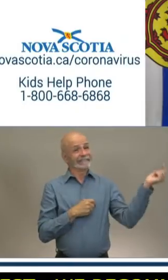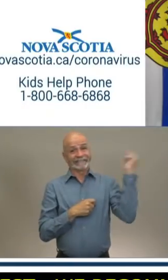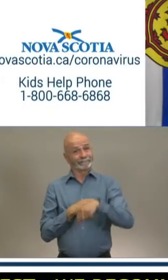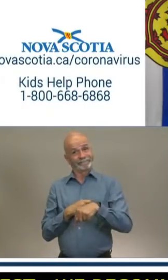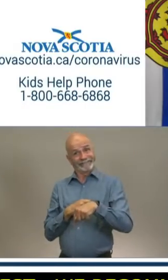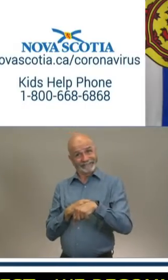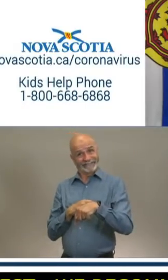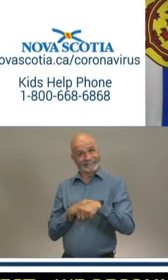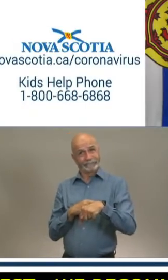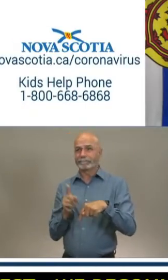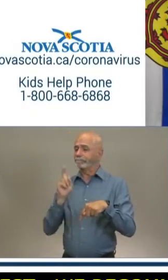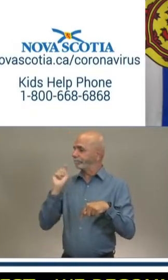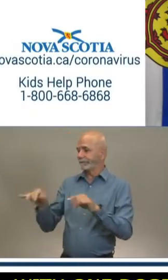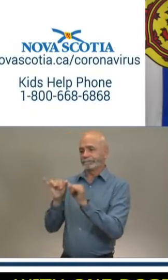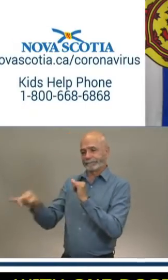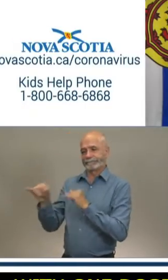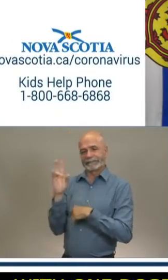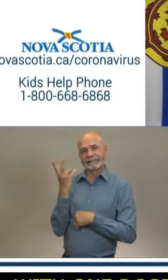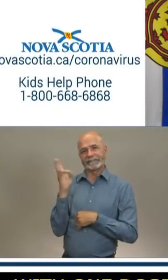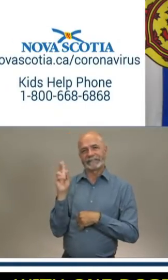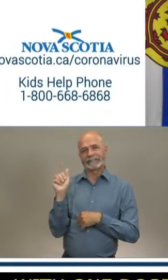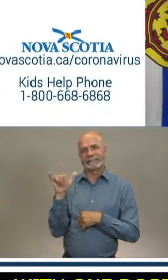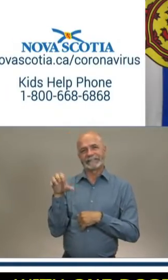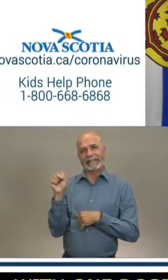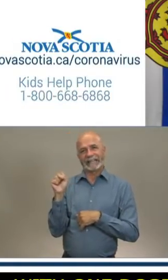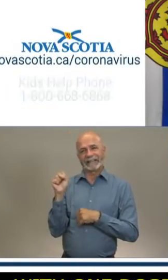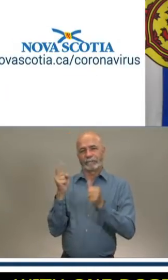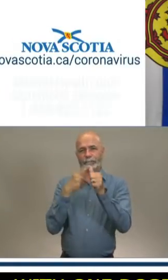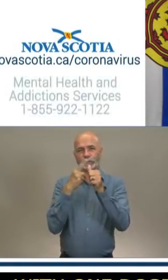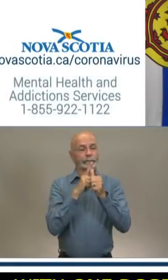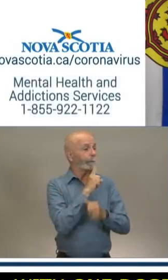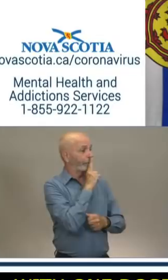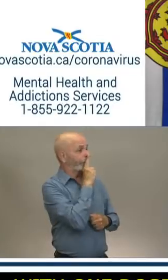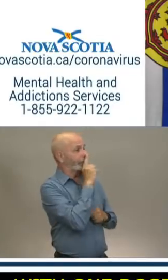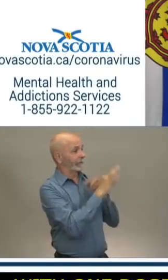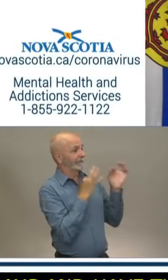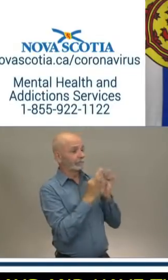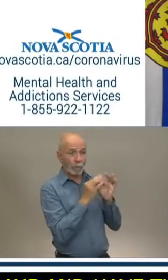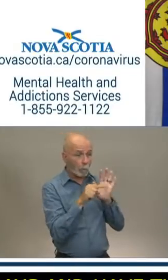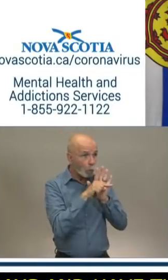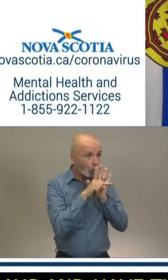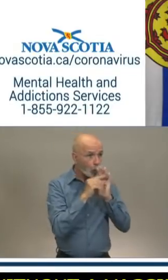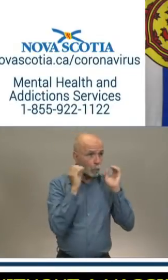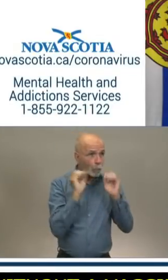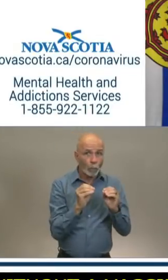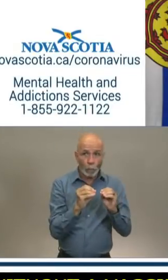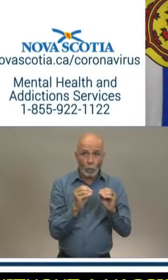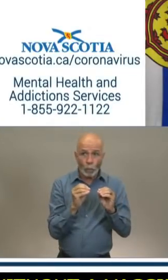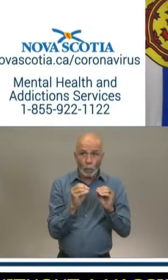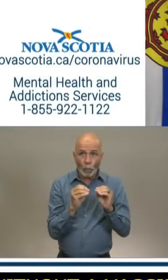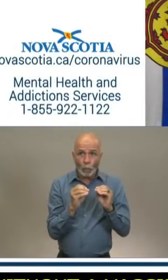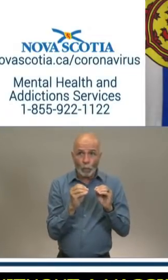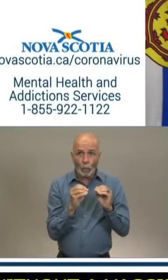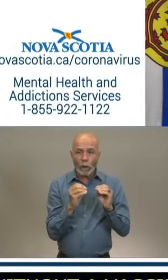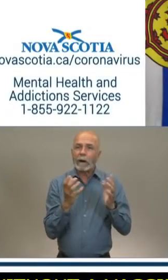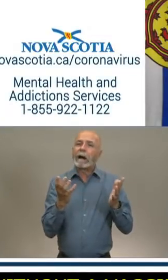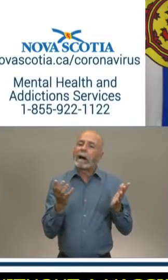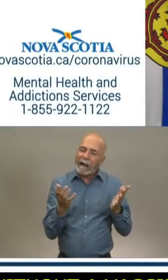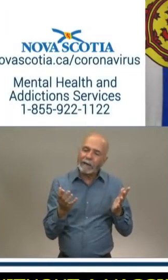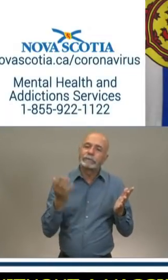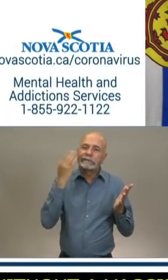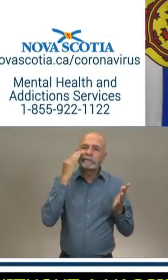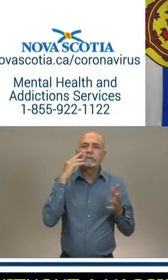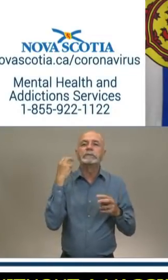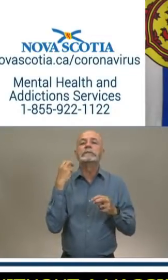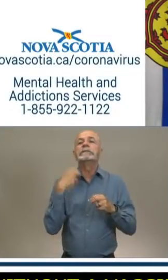a vaccine, you will need to isolate for the 14 days. So it's been a tough couple of days, Dr. Strang, but I believe we are